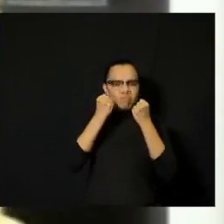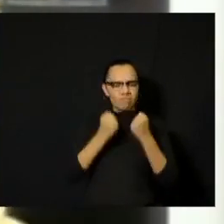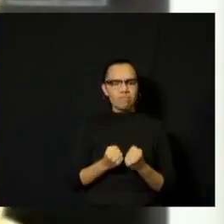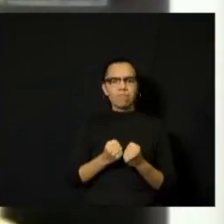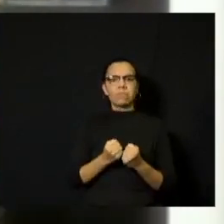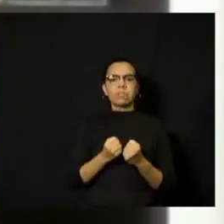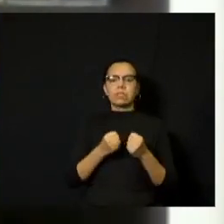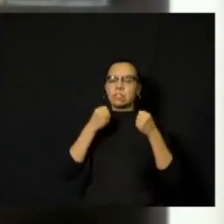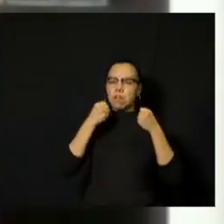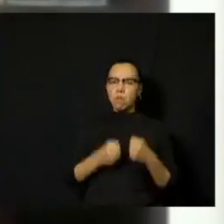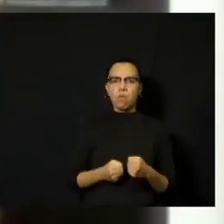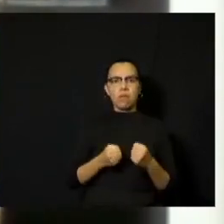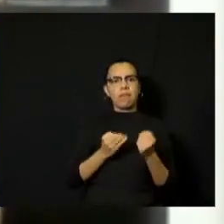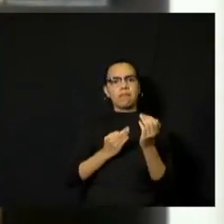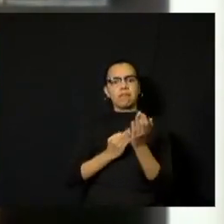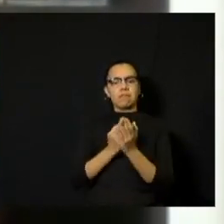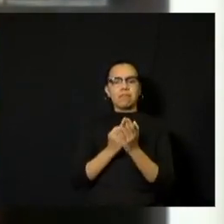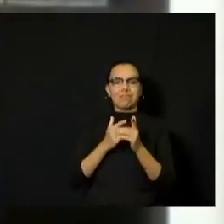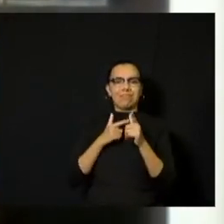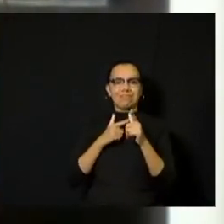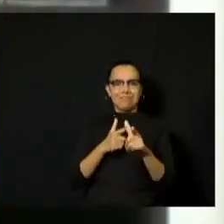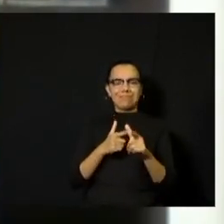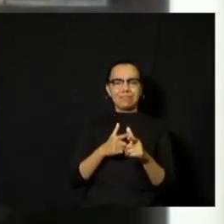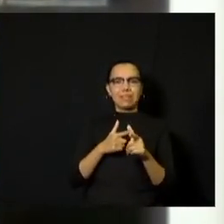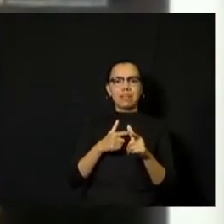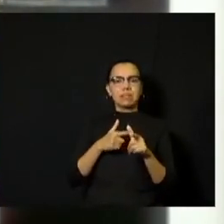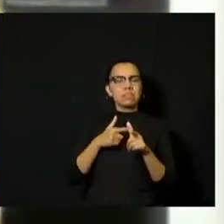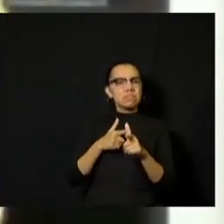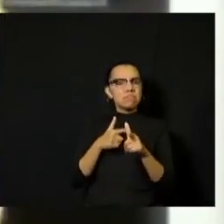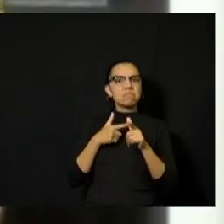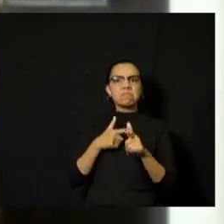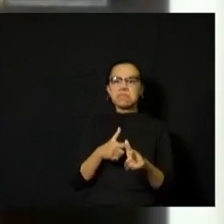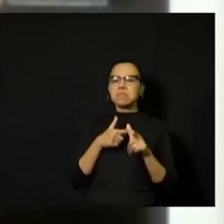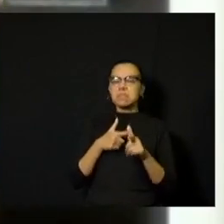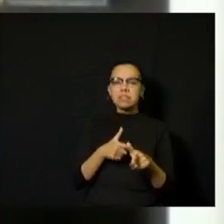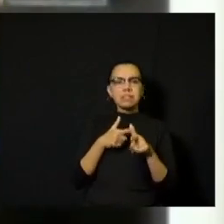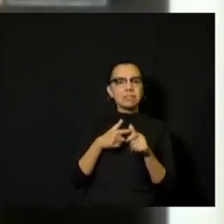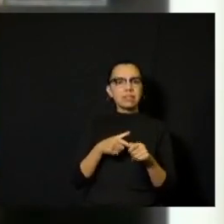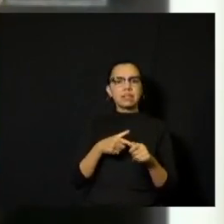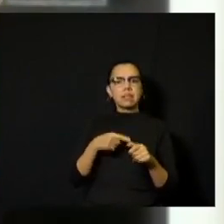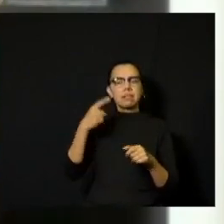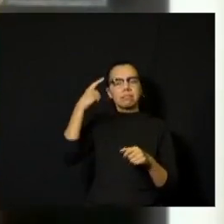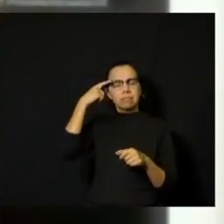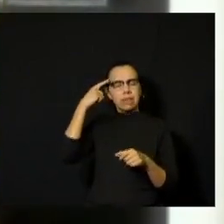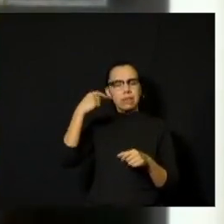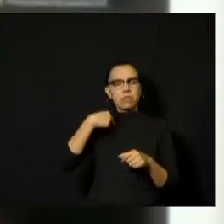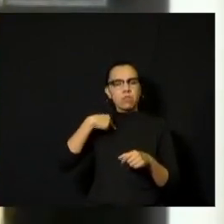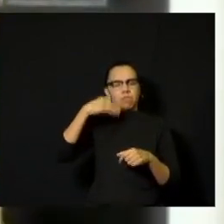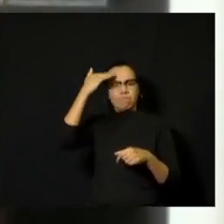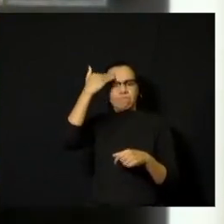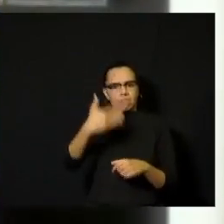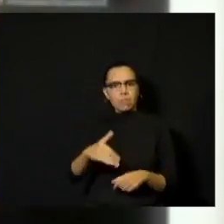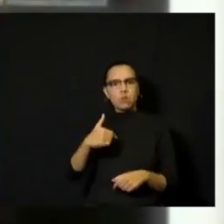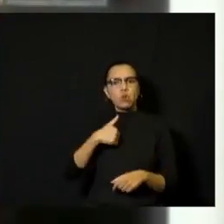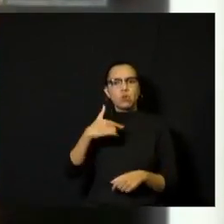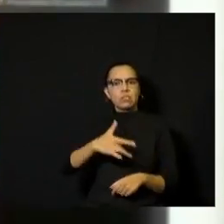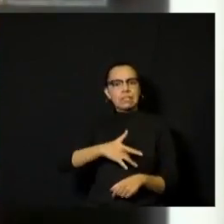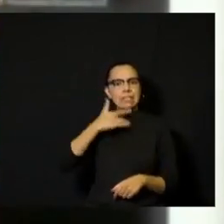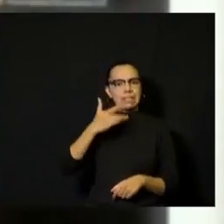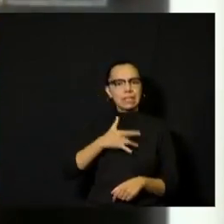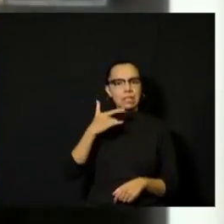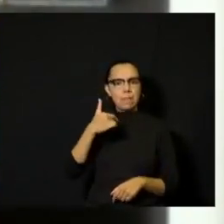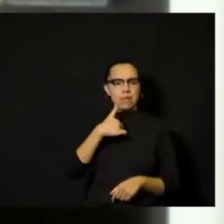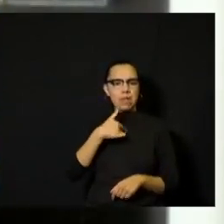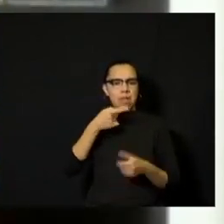this firm decision, this relentless decision to stand on my conviction,